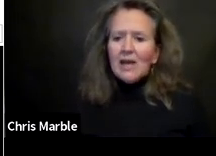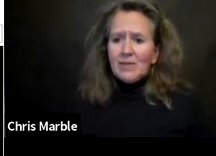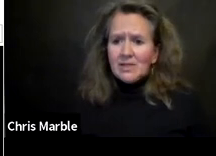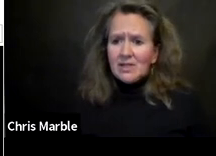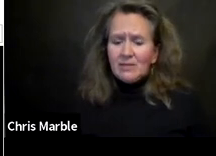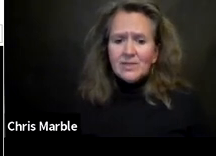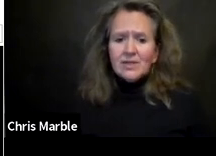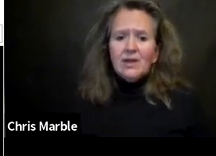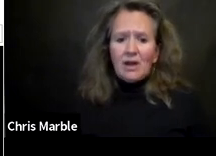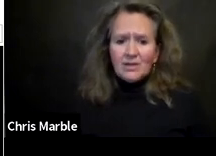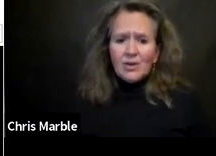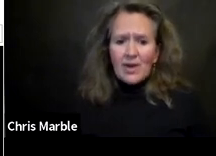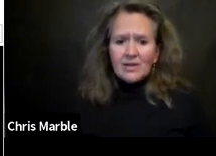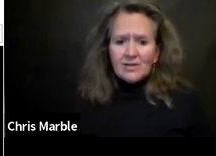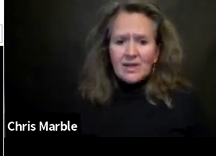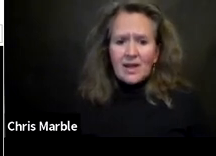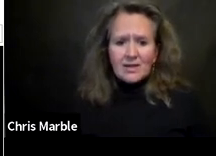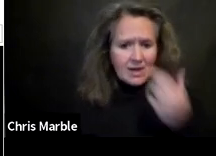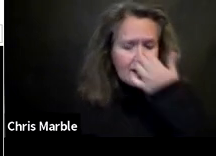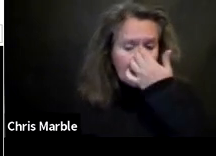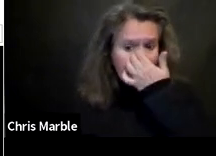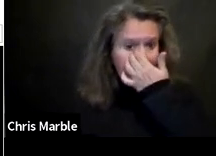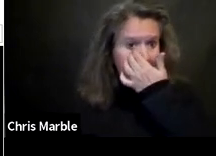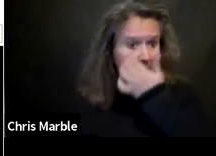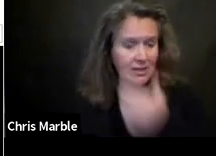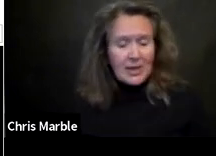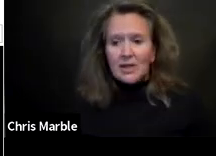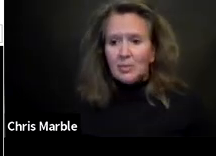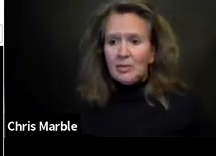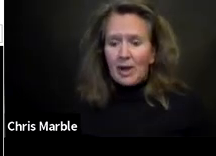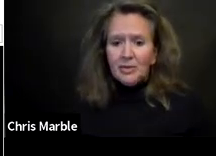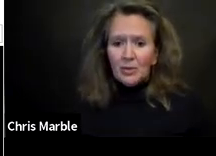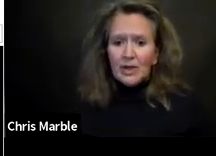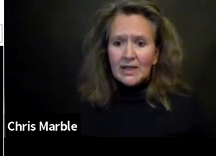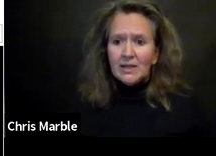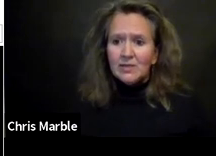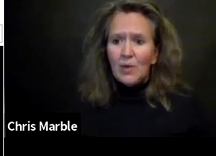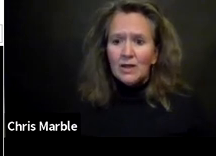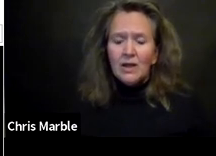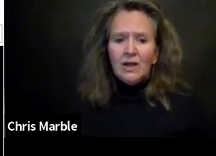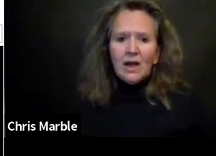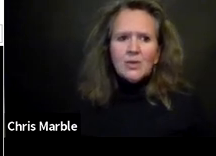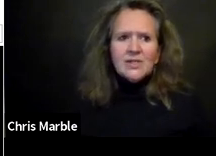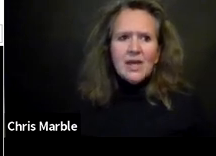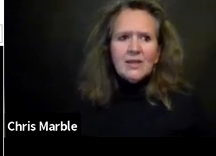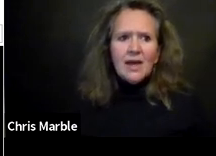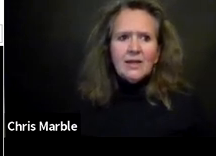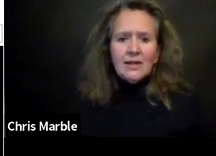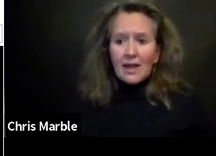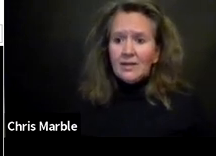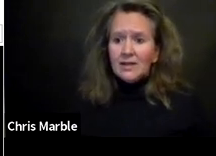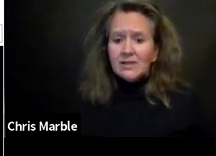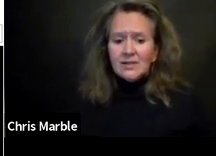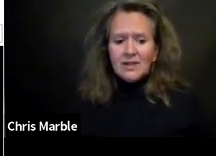GoToMeeting. MS Teams also has an ASR option, and that's been a pretty popular one lately as well. I would say